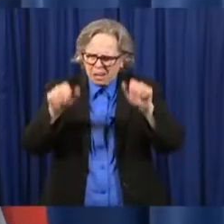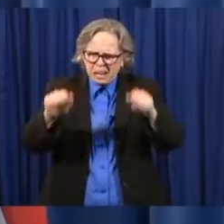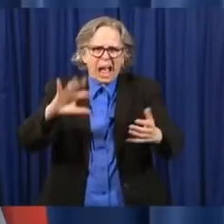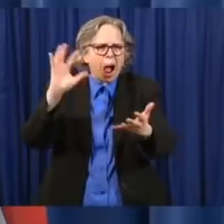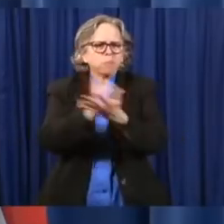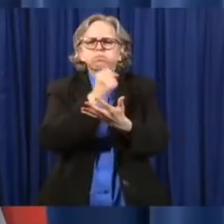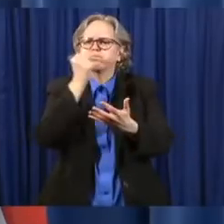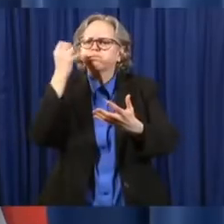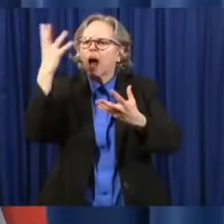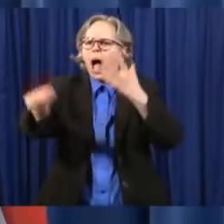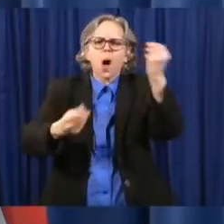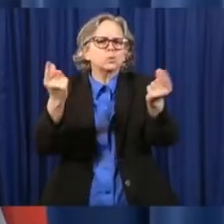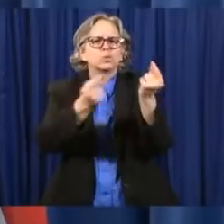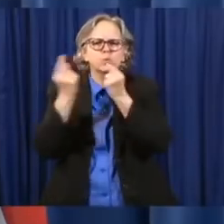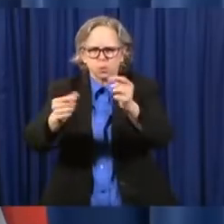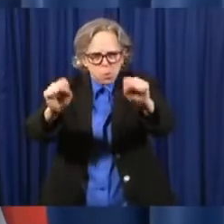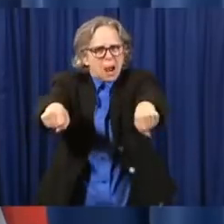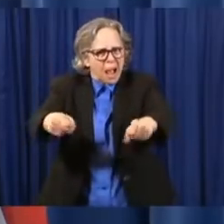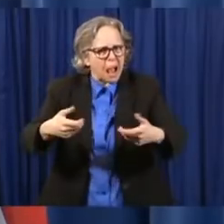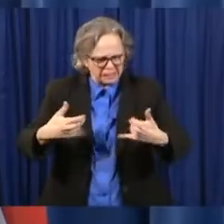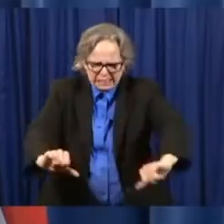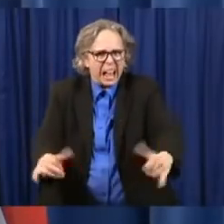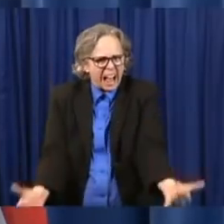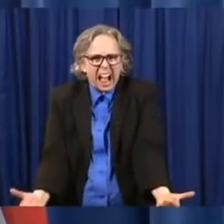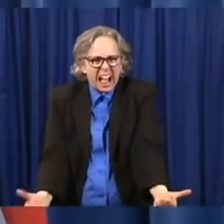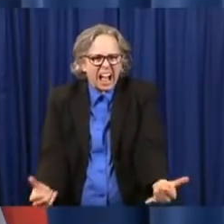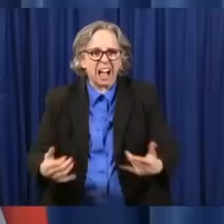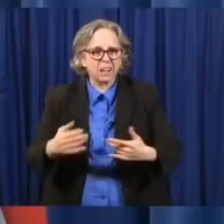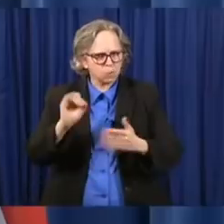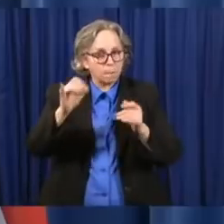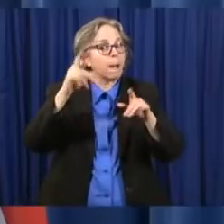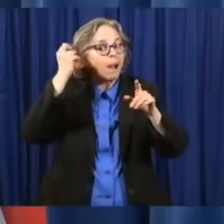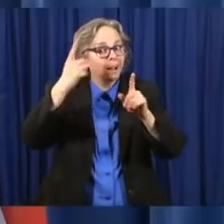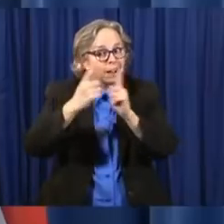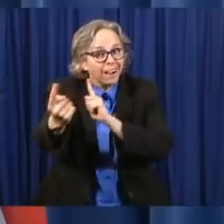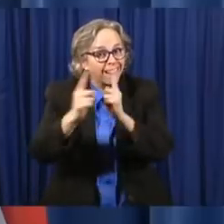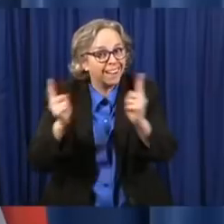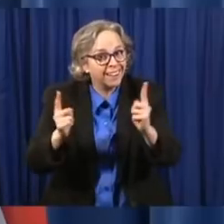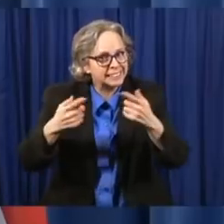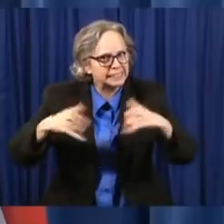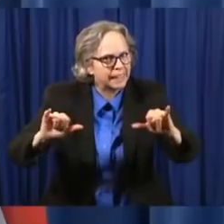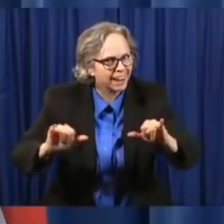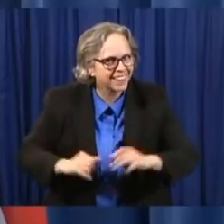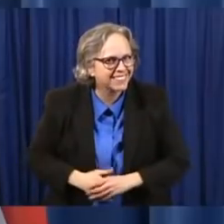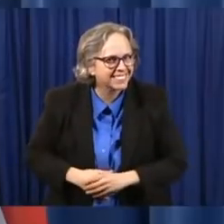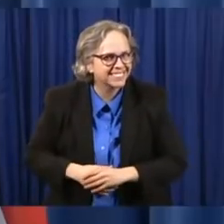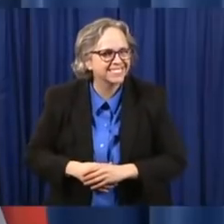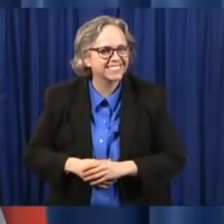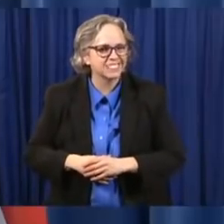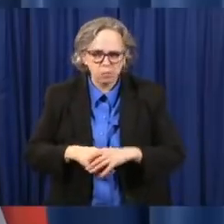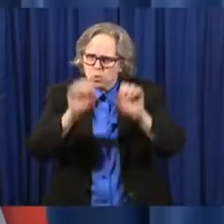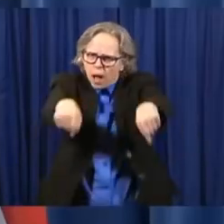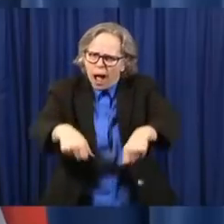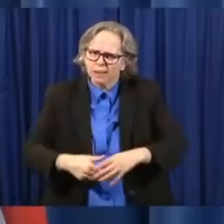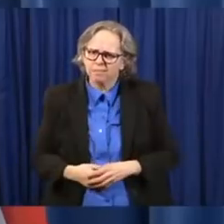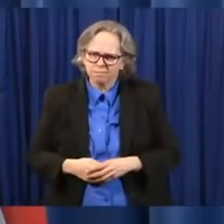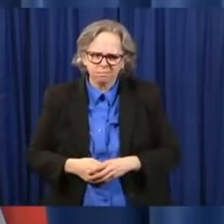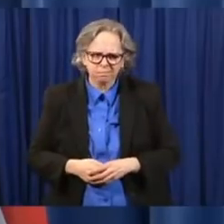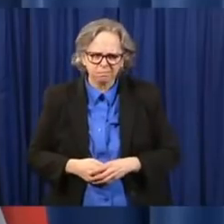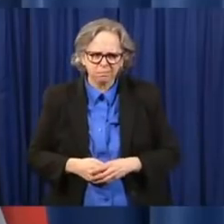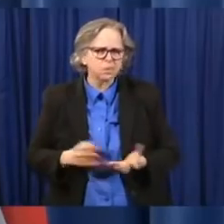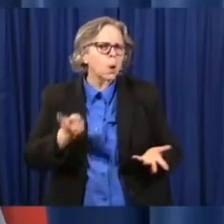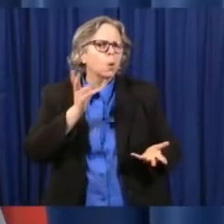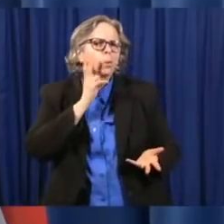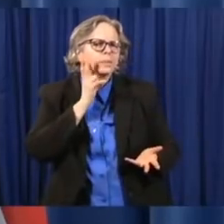continue to stay apart, and a lot of those are activities outside. We're seeing, as it's